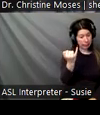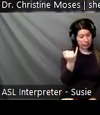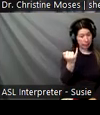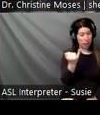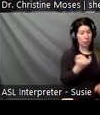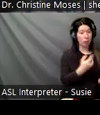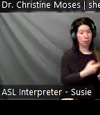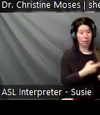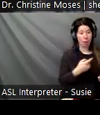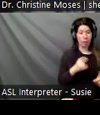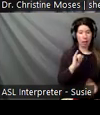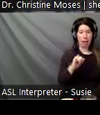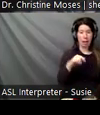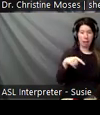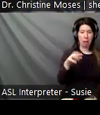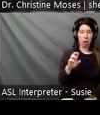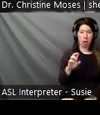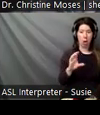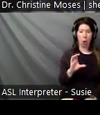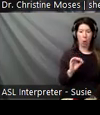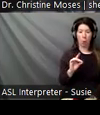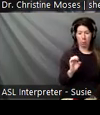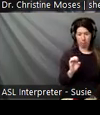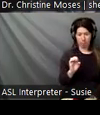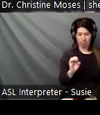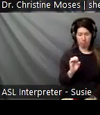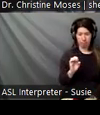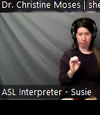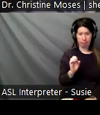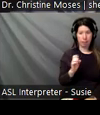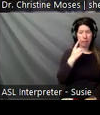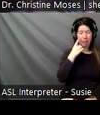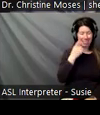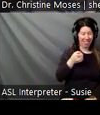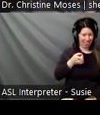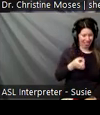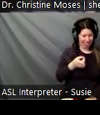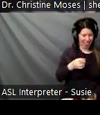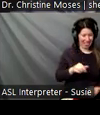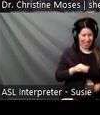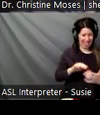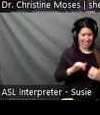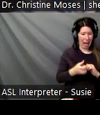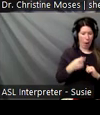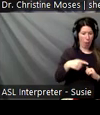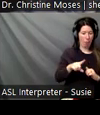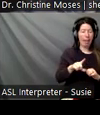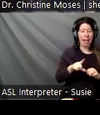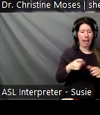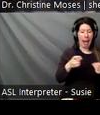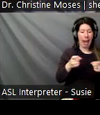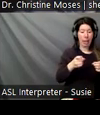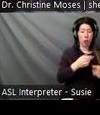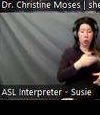the IPR code, because this is how they handle shootings and deaths in custody. They hire